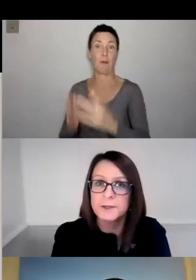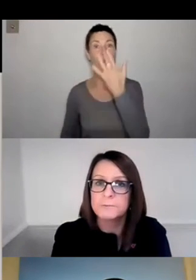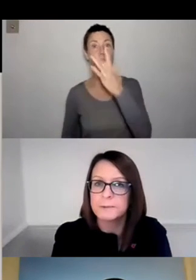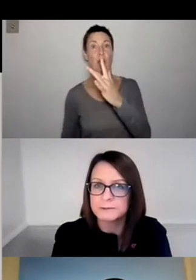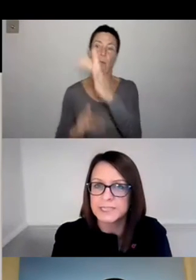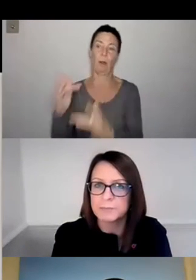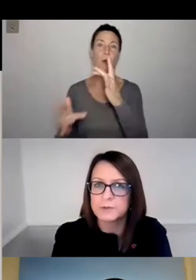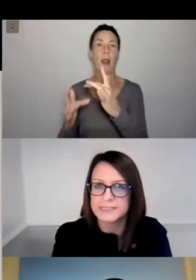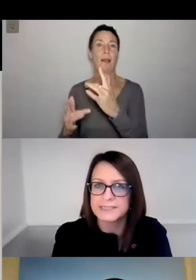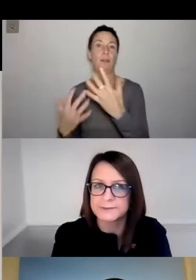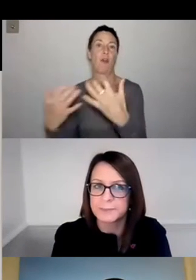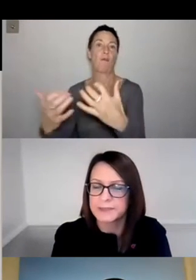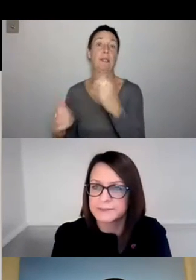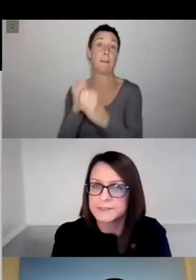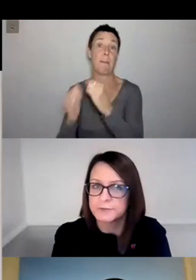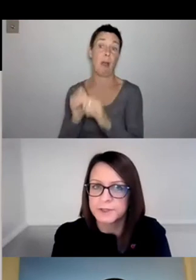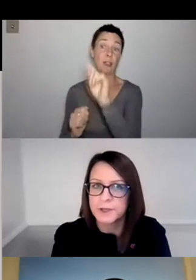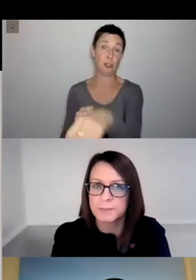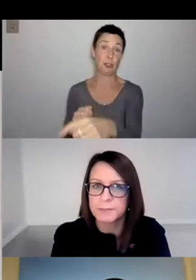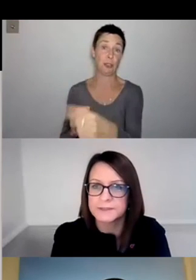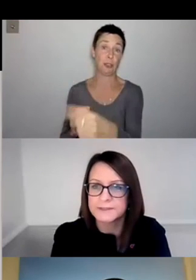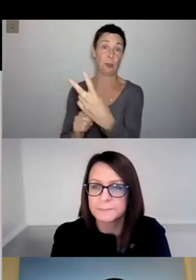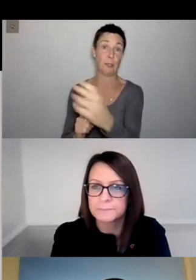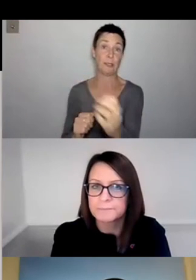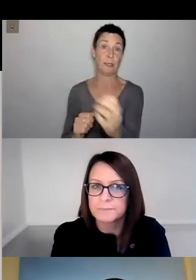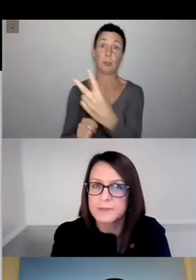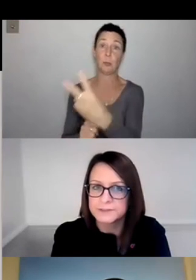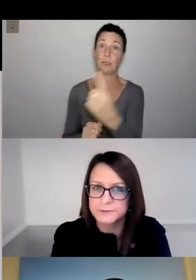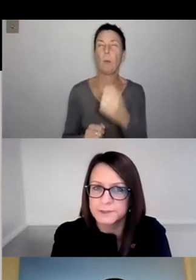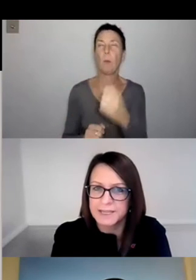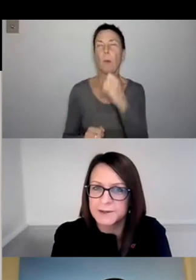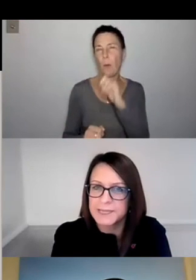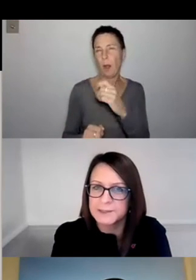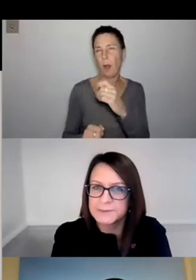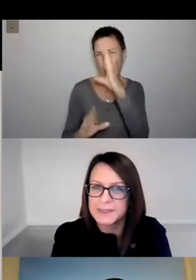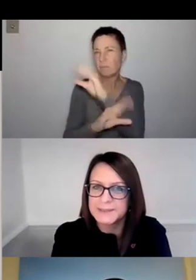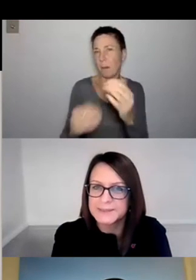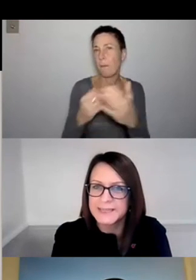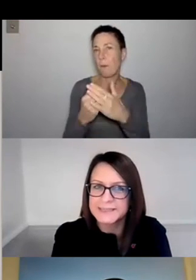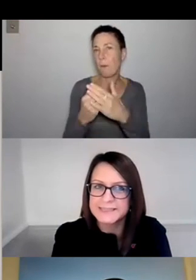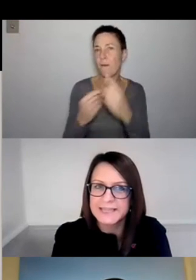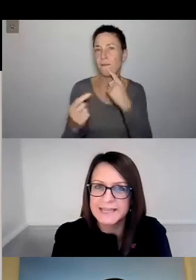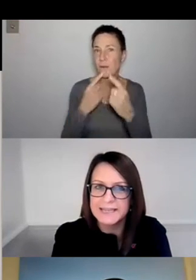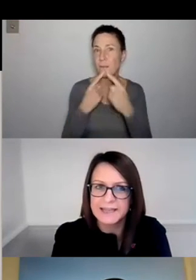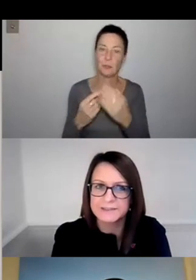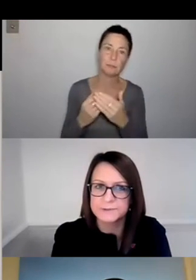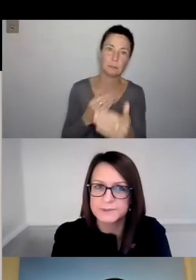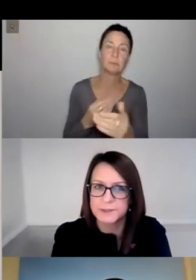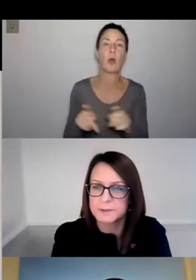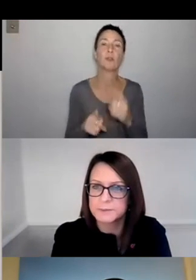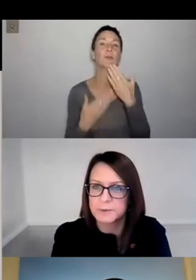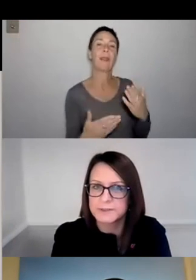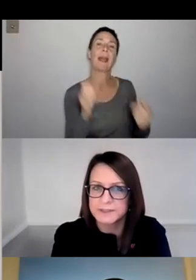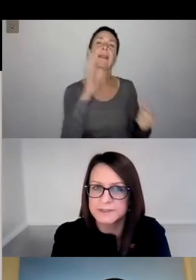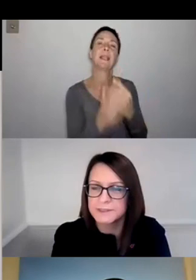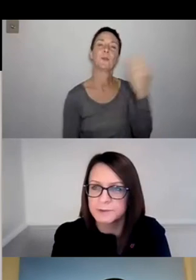2021. We will share more details about this over the coming months. Must also thank our keynote speakers again today, and also